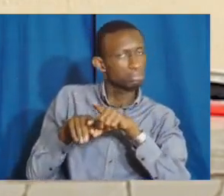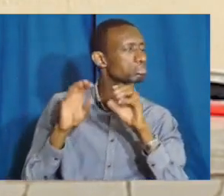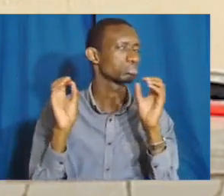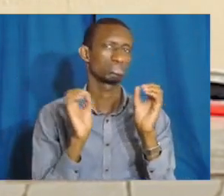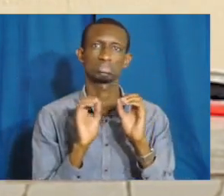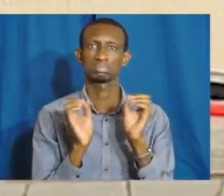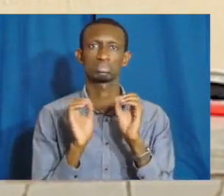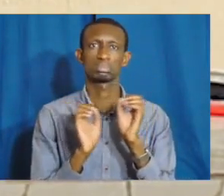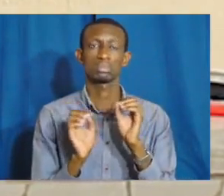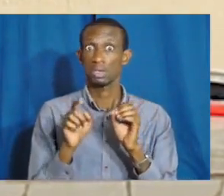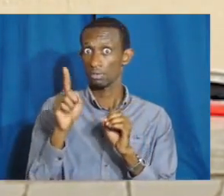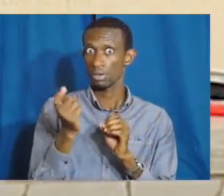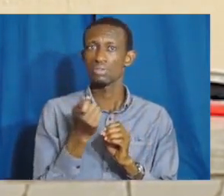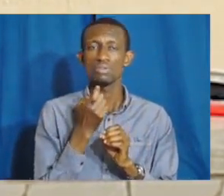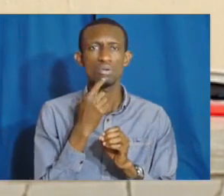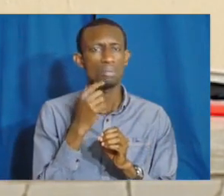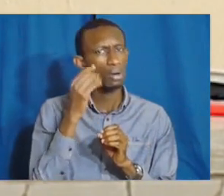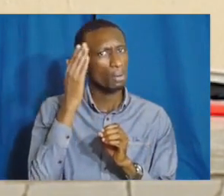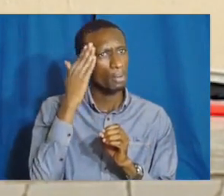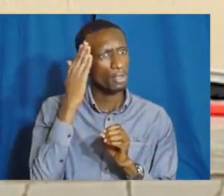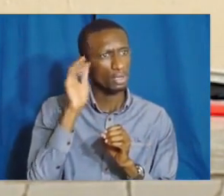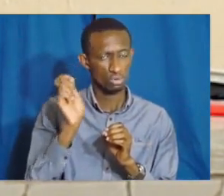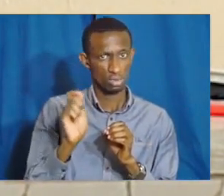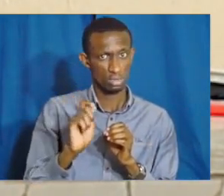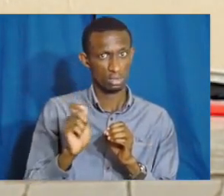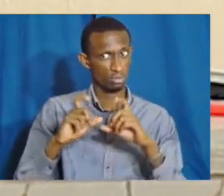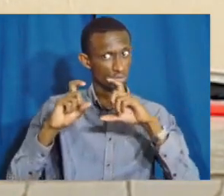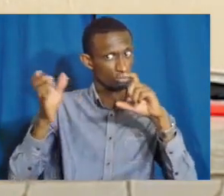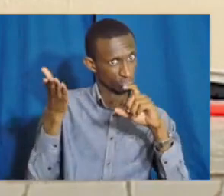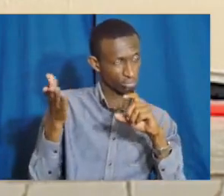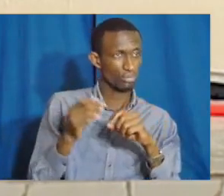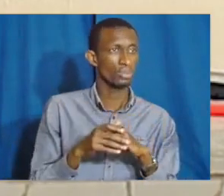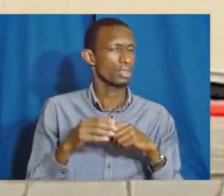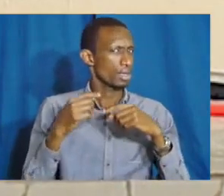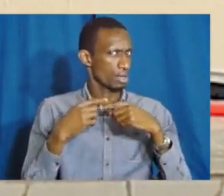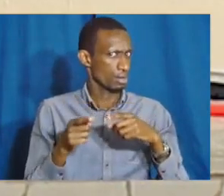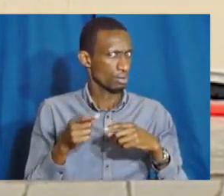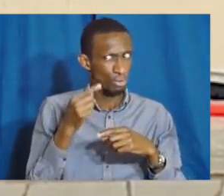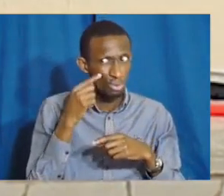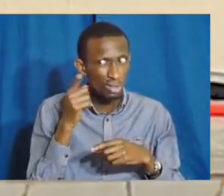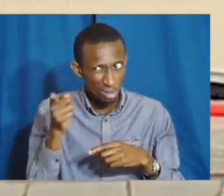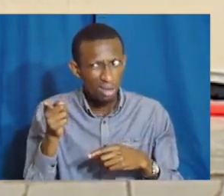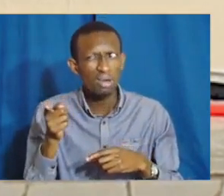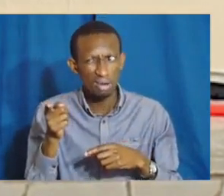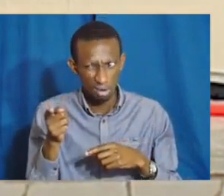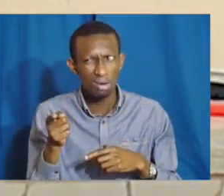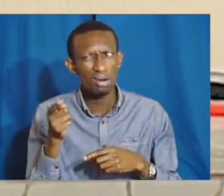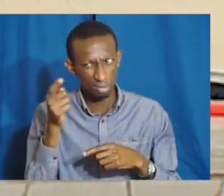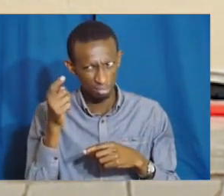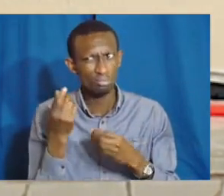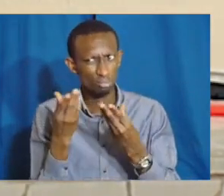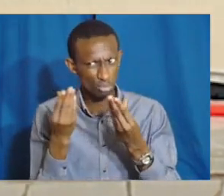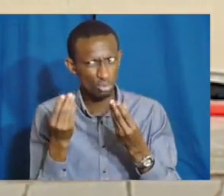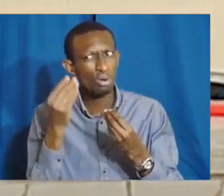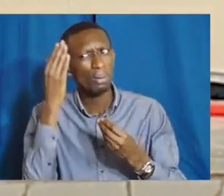We need, first of all, to write it in this form, and from there, we can be able to find